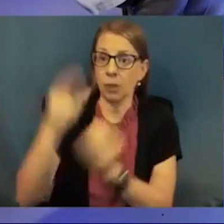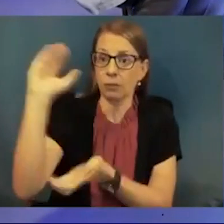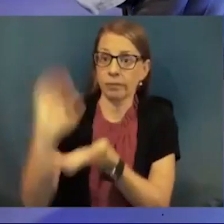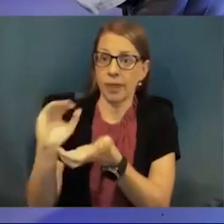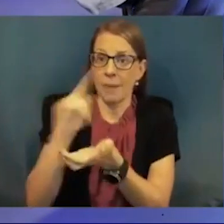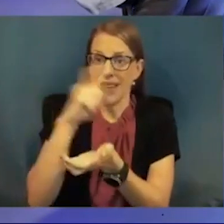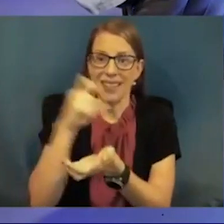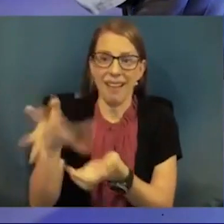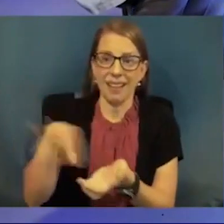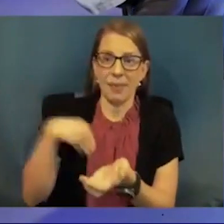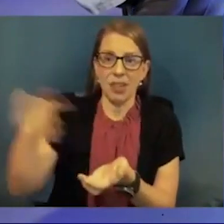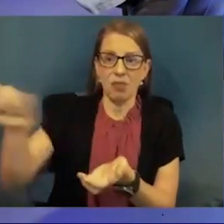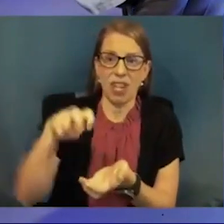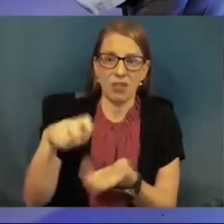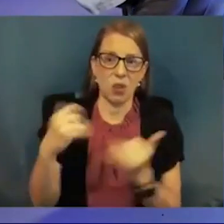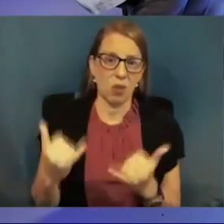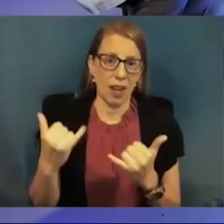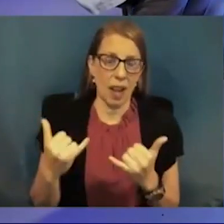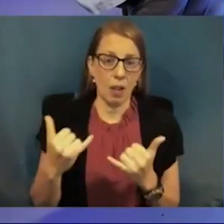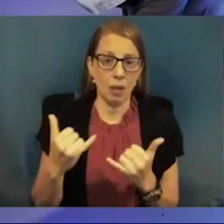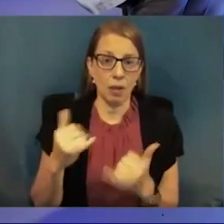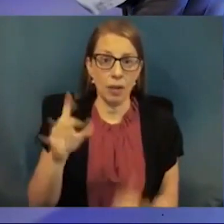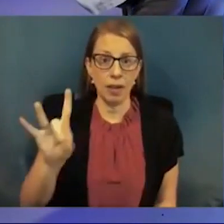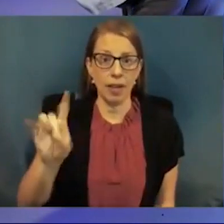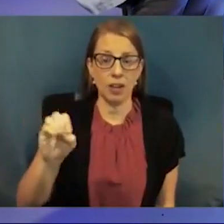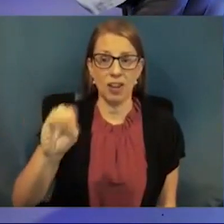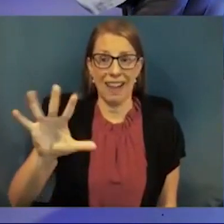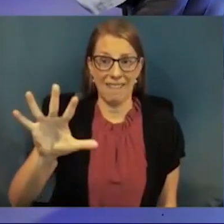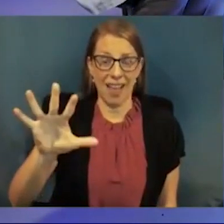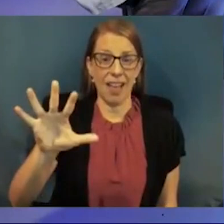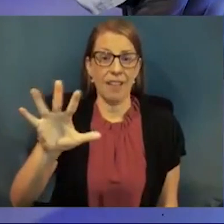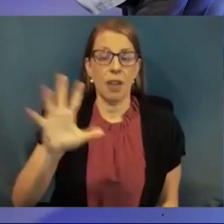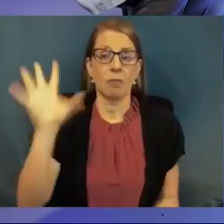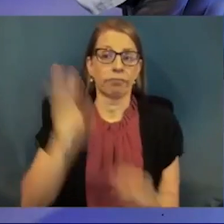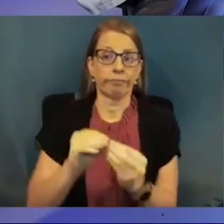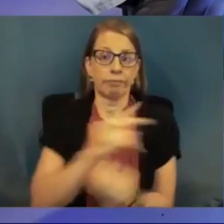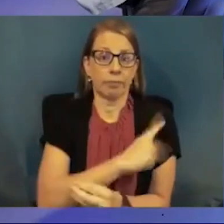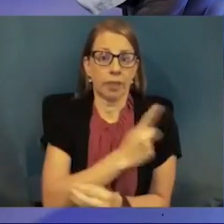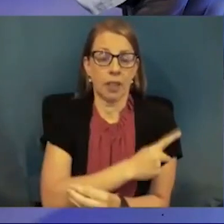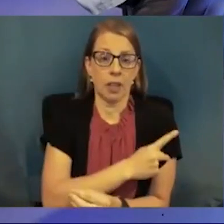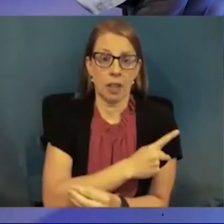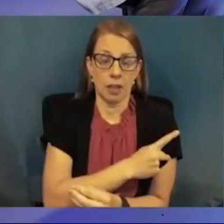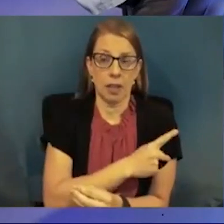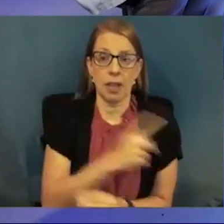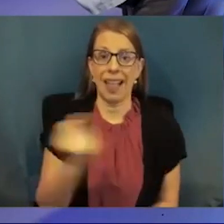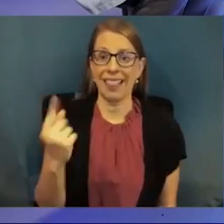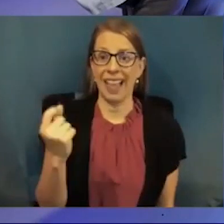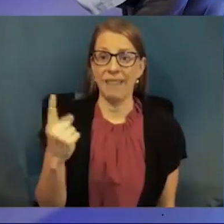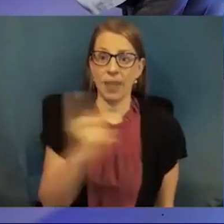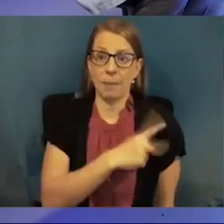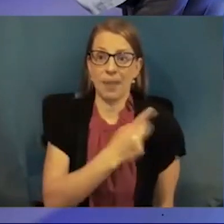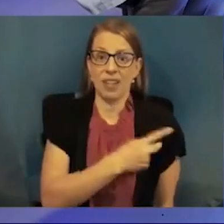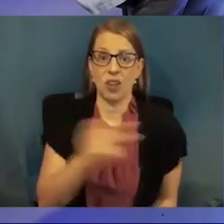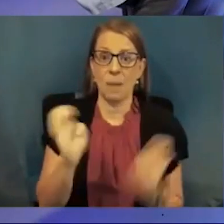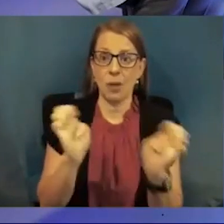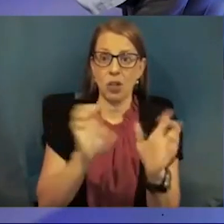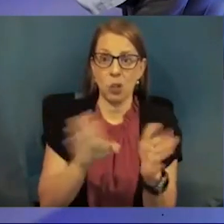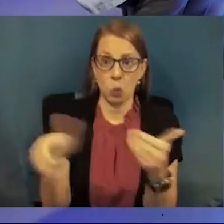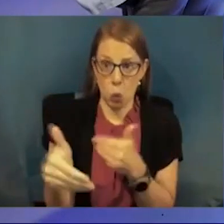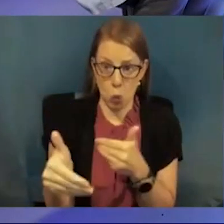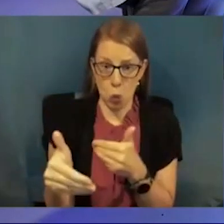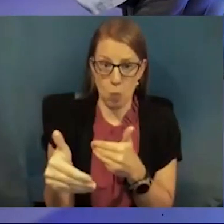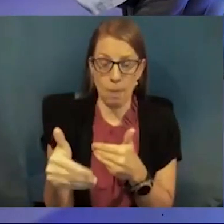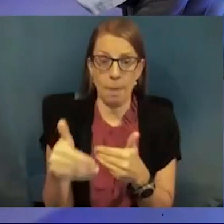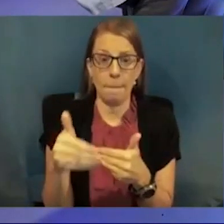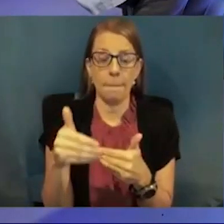And we're at 805 total patients. We have 11 patients in the emergency room with